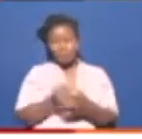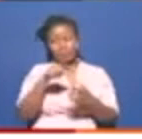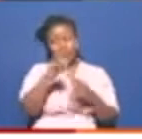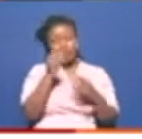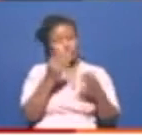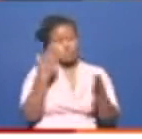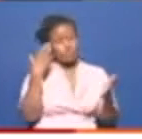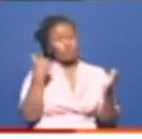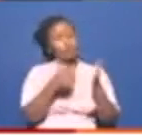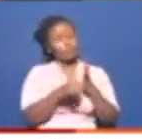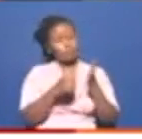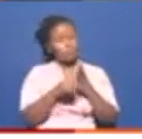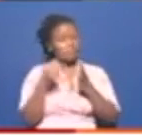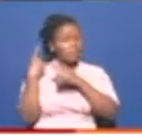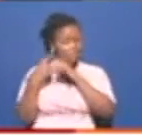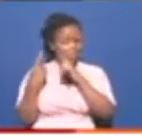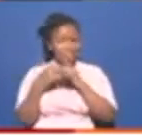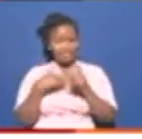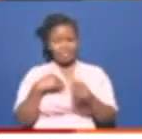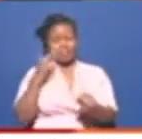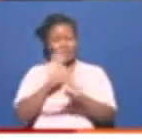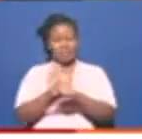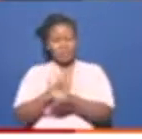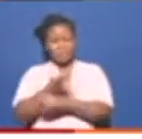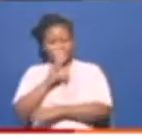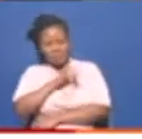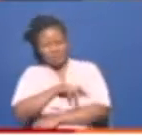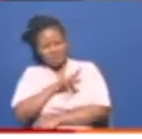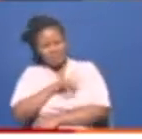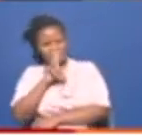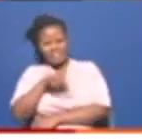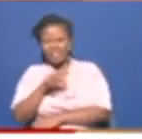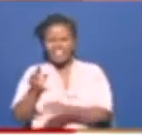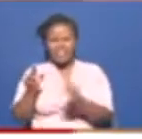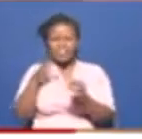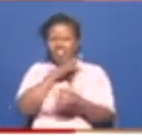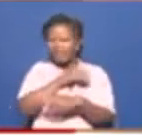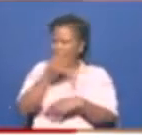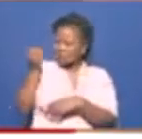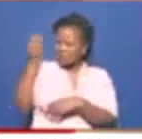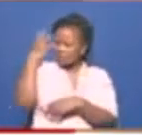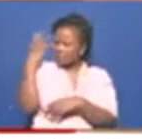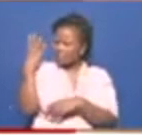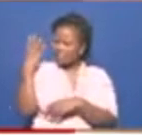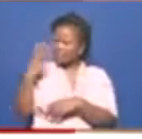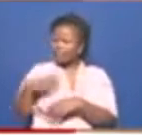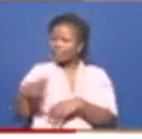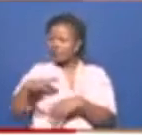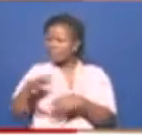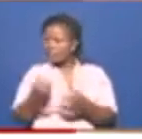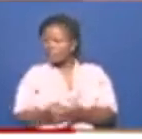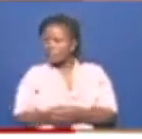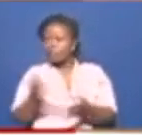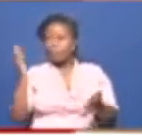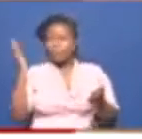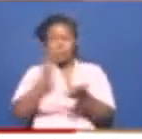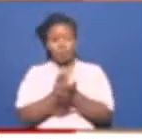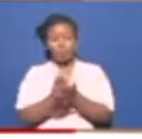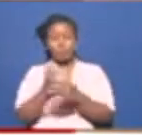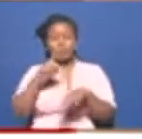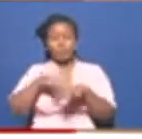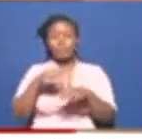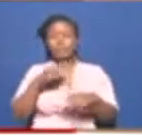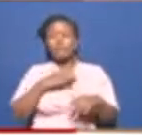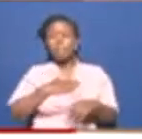same experience. There's a lot of stigma and lack of information. How did you deal with that? Well, to be very honest, when I had the condition,